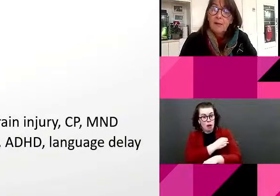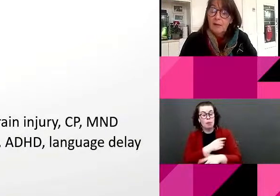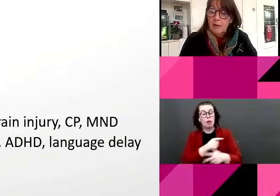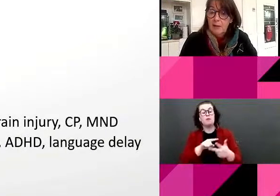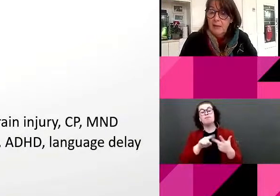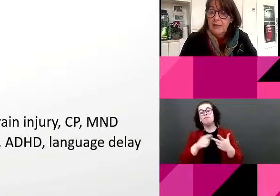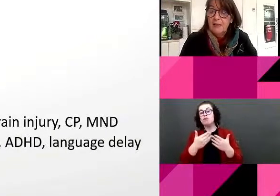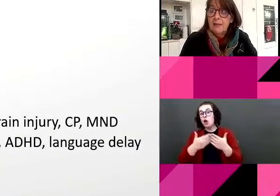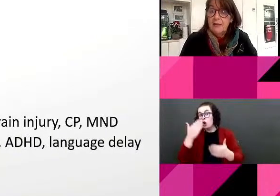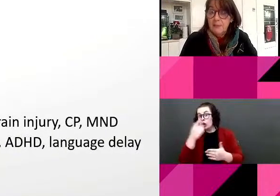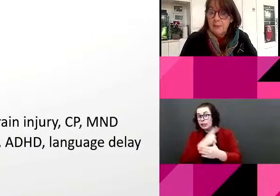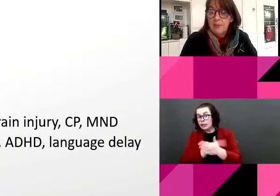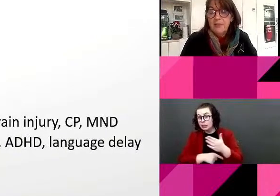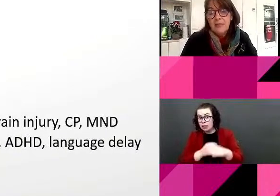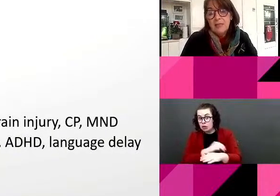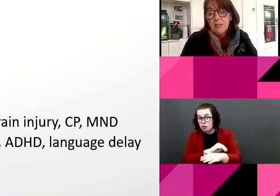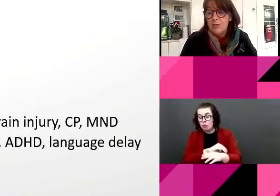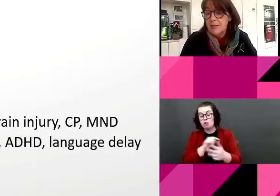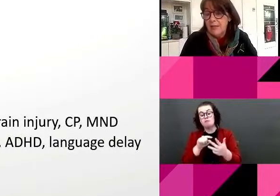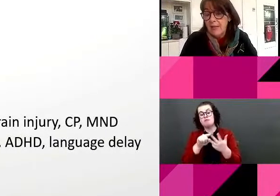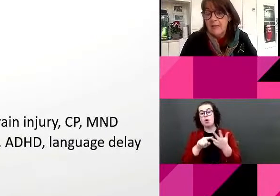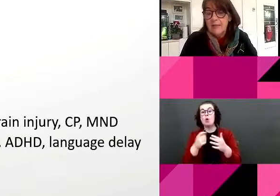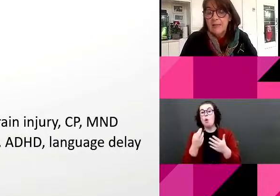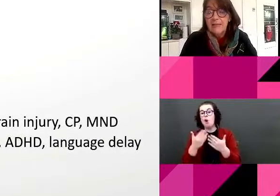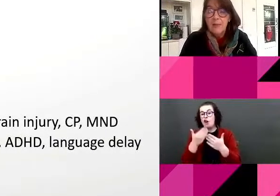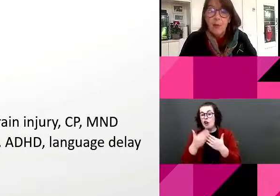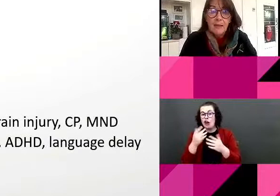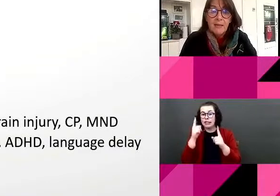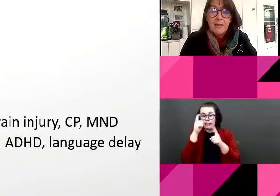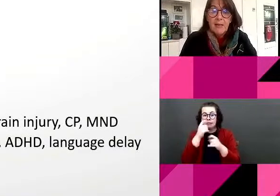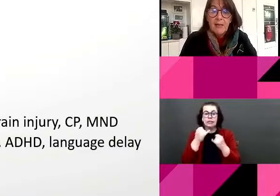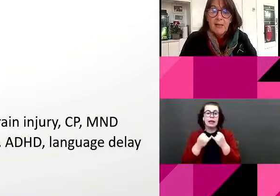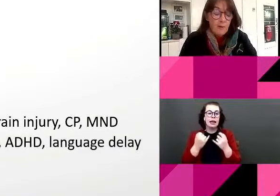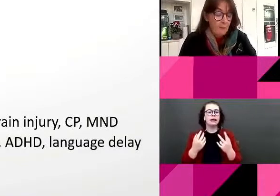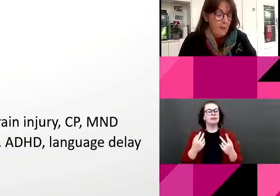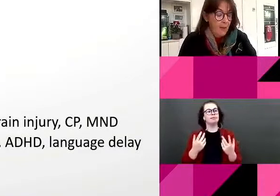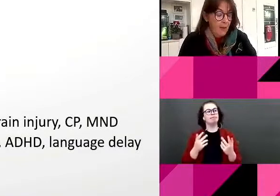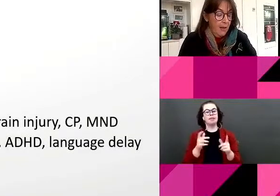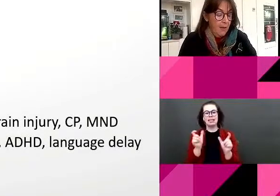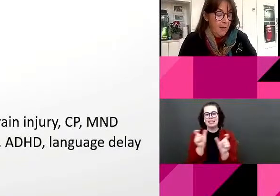hidden learning difficulties such as dyslexia, dyspraxia,